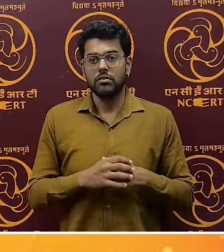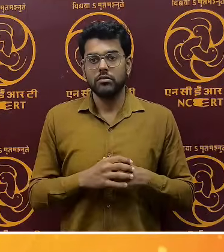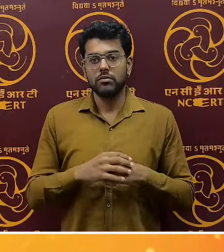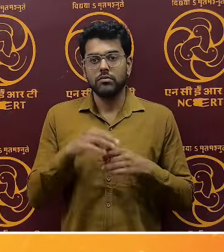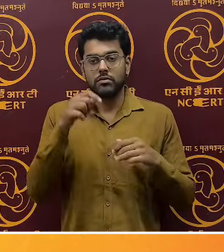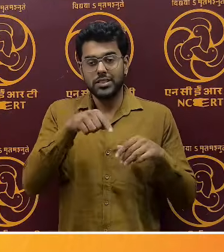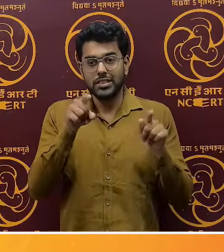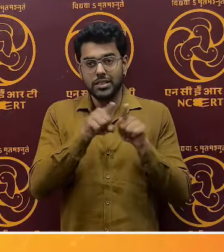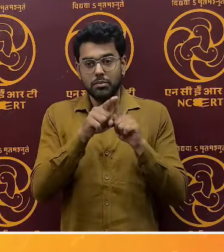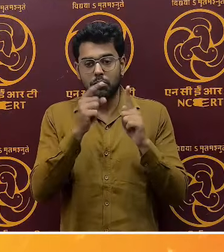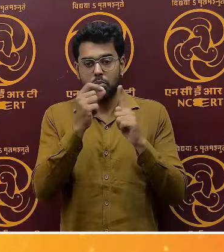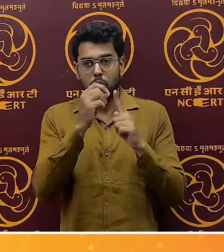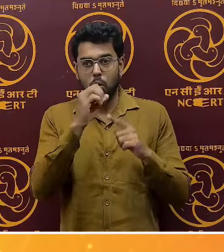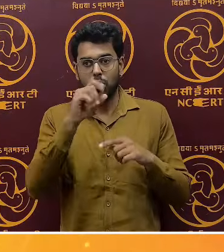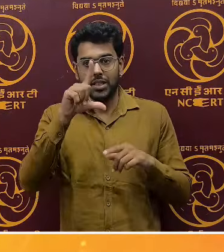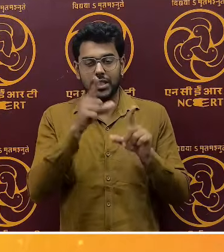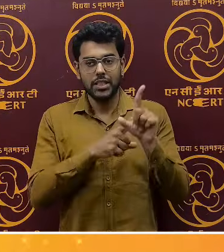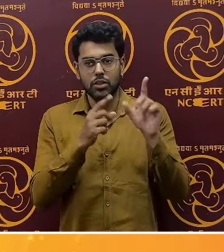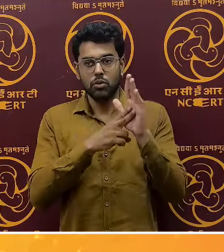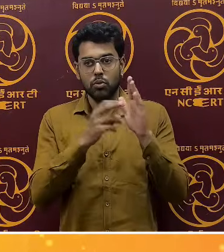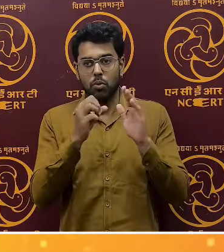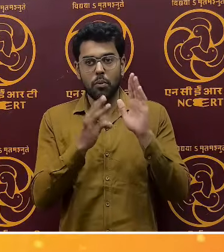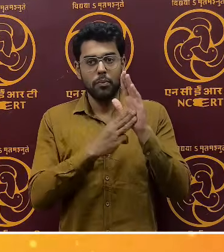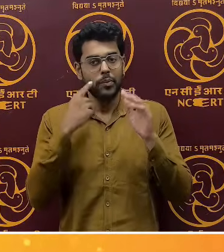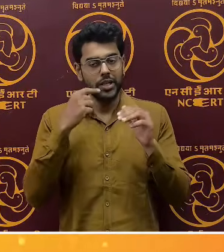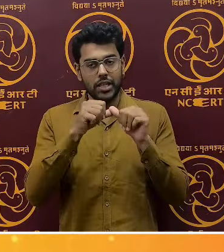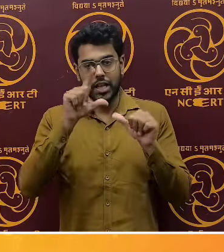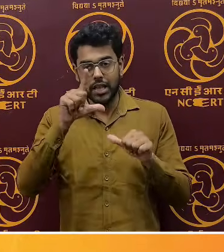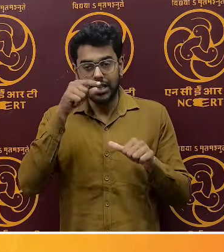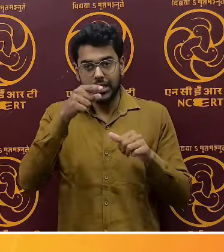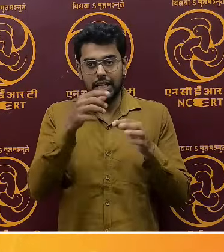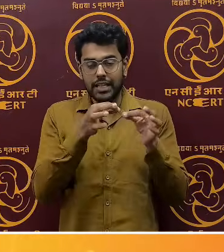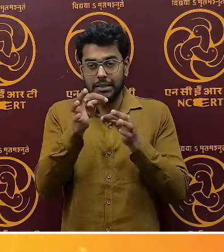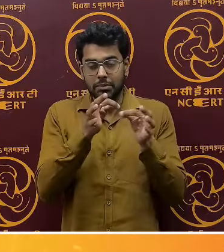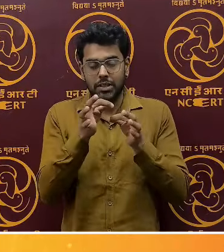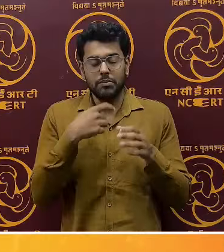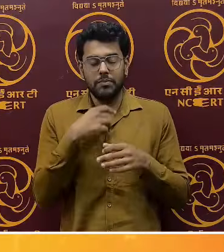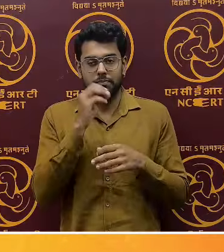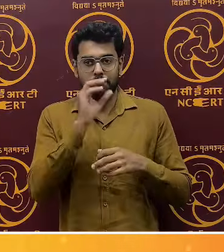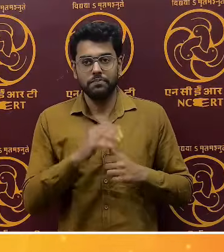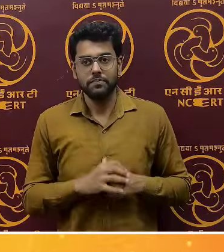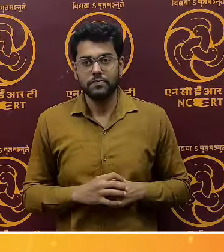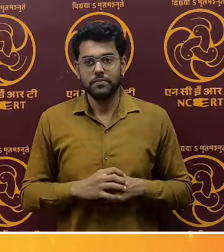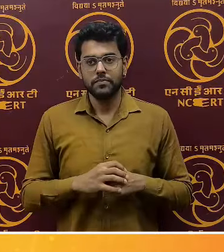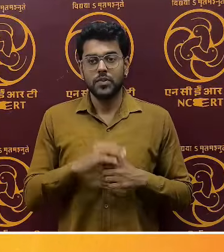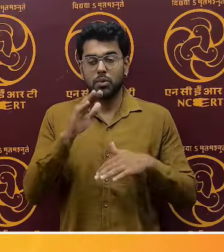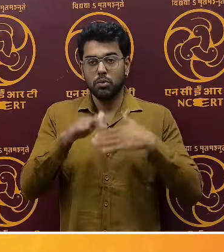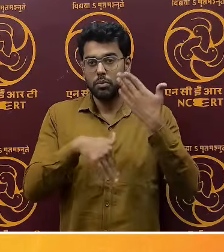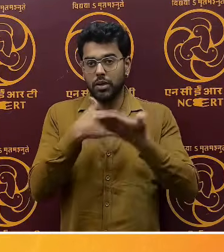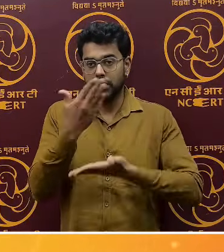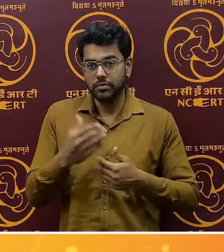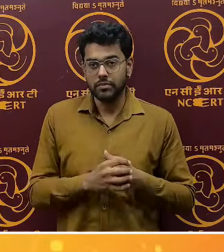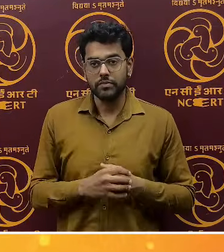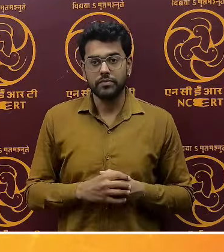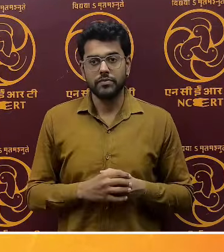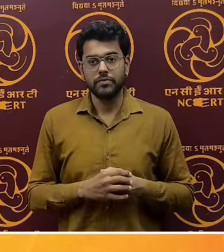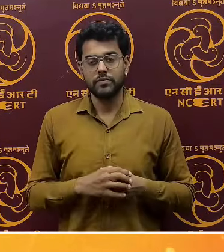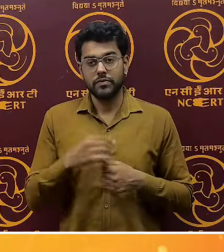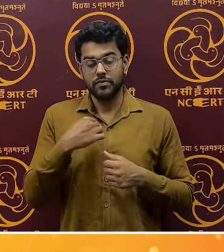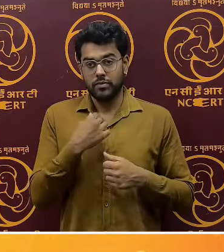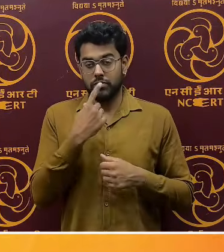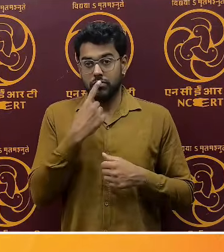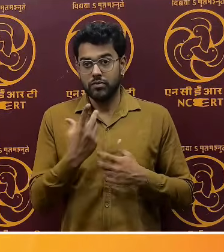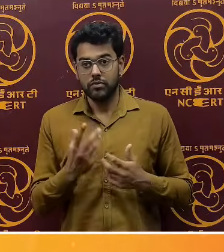the polynomial. First we would like to explain what is a polynomial, and then we will